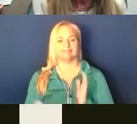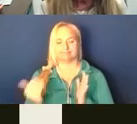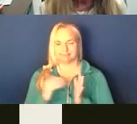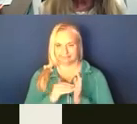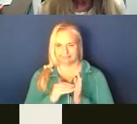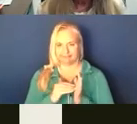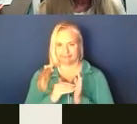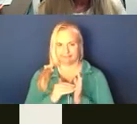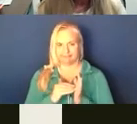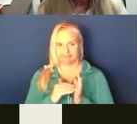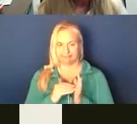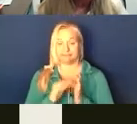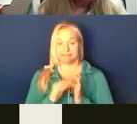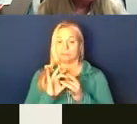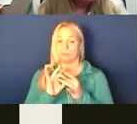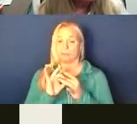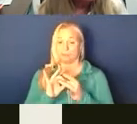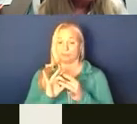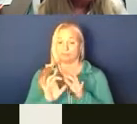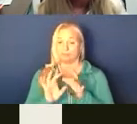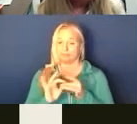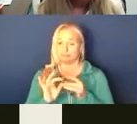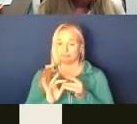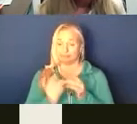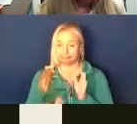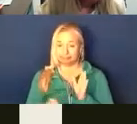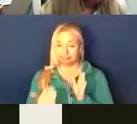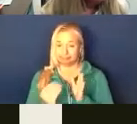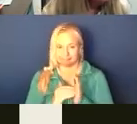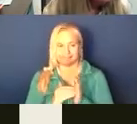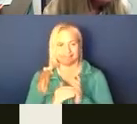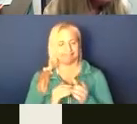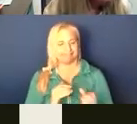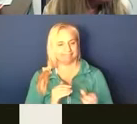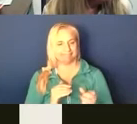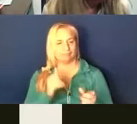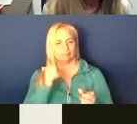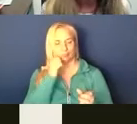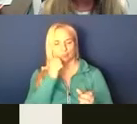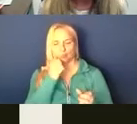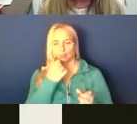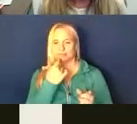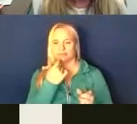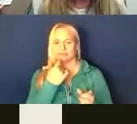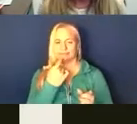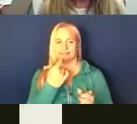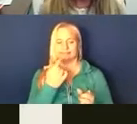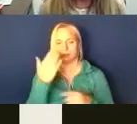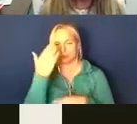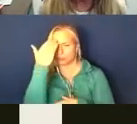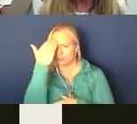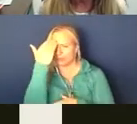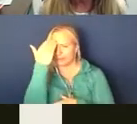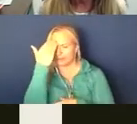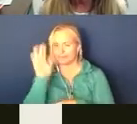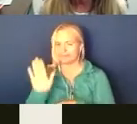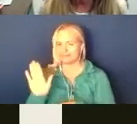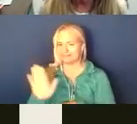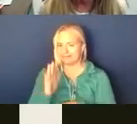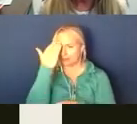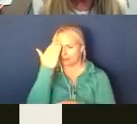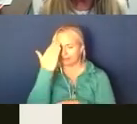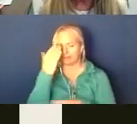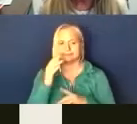again, relationships came up in the conversations with the girls. Awareness, their awareness, but then